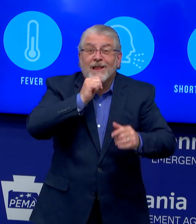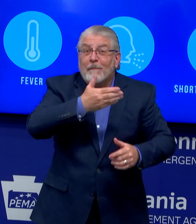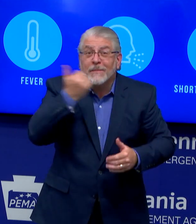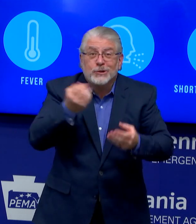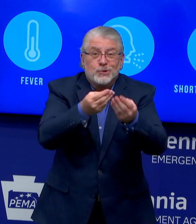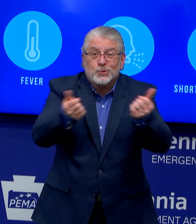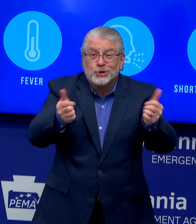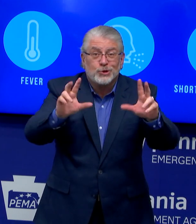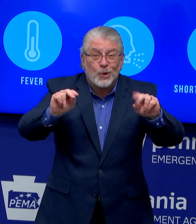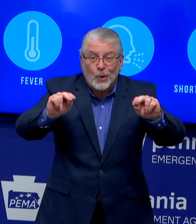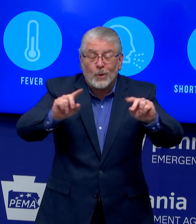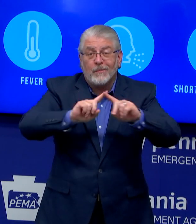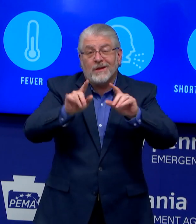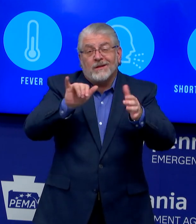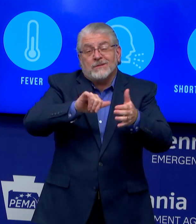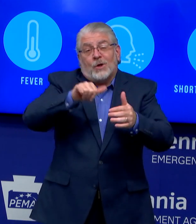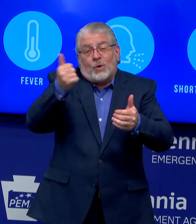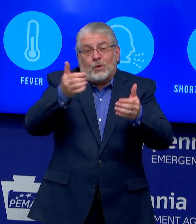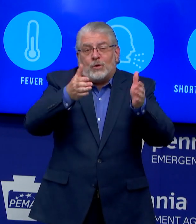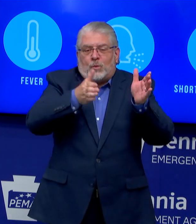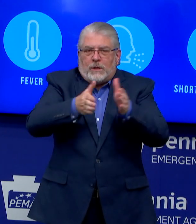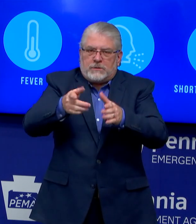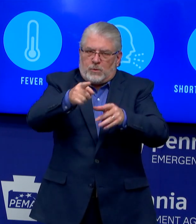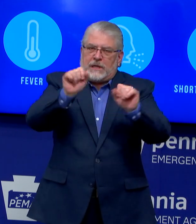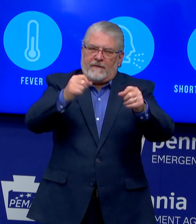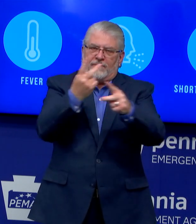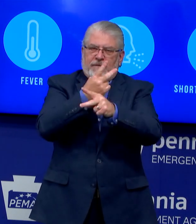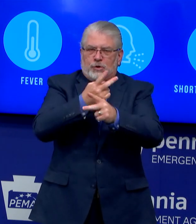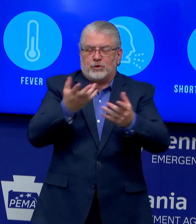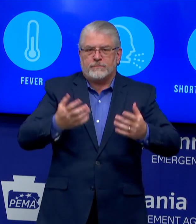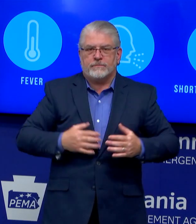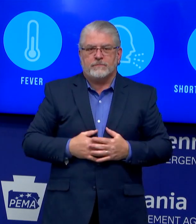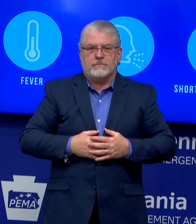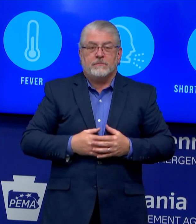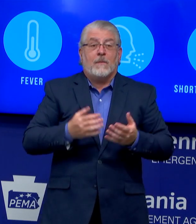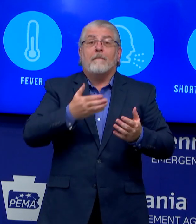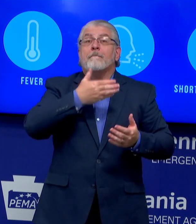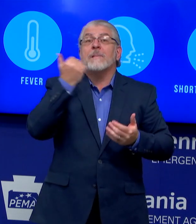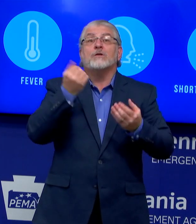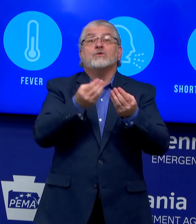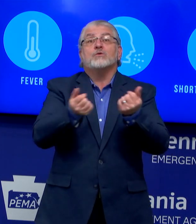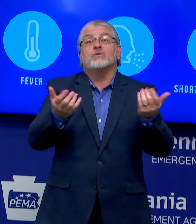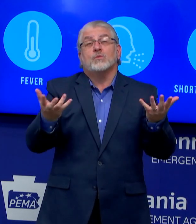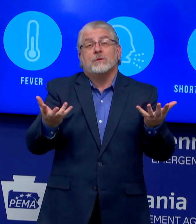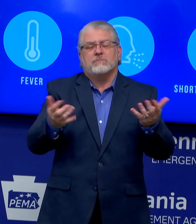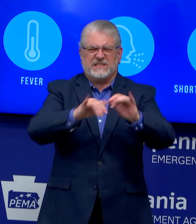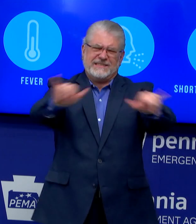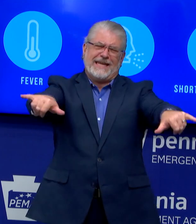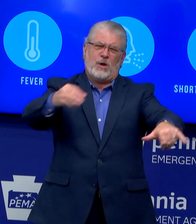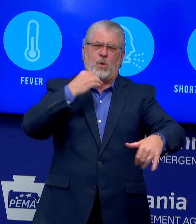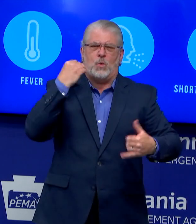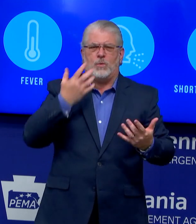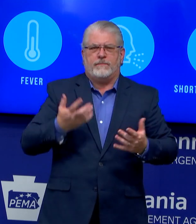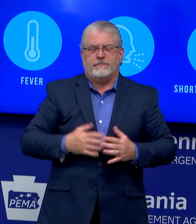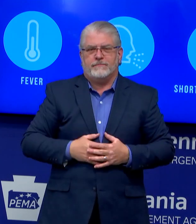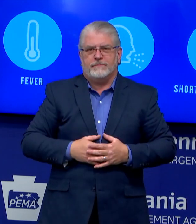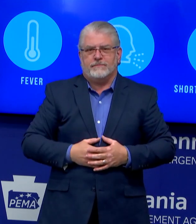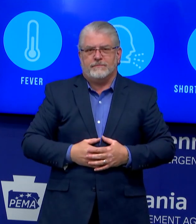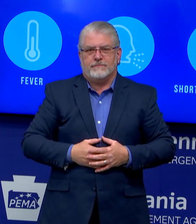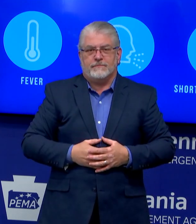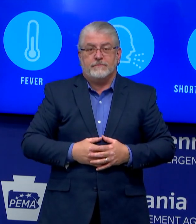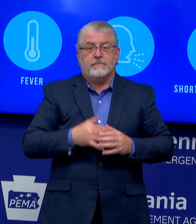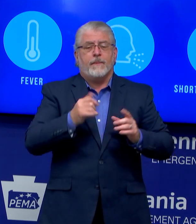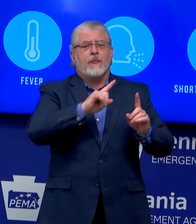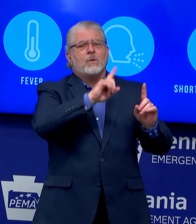question is from Radio PA. What is your response to legislation from the House Republicans to reopen businesses in